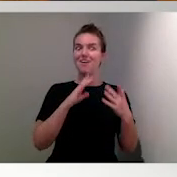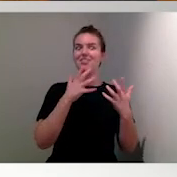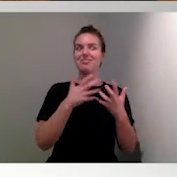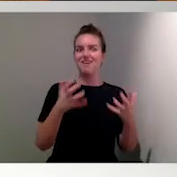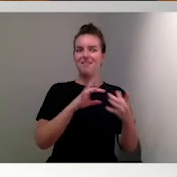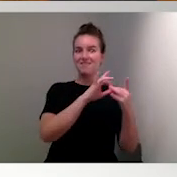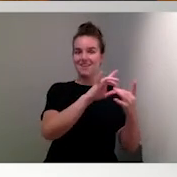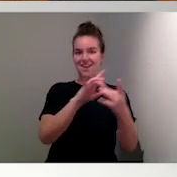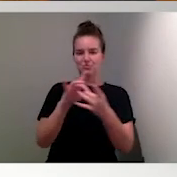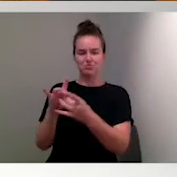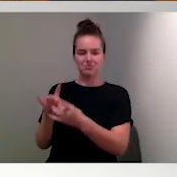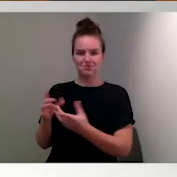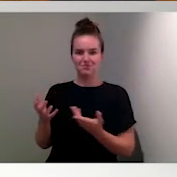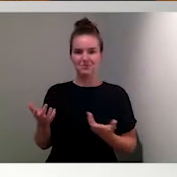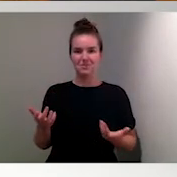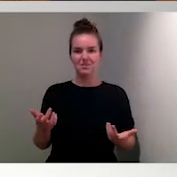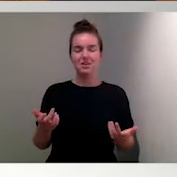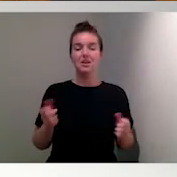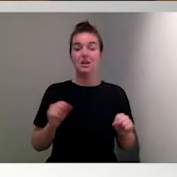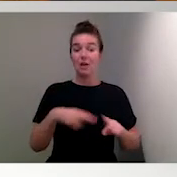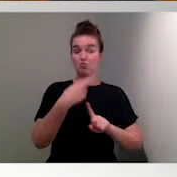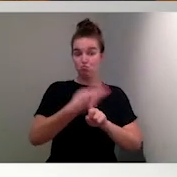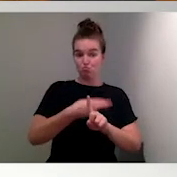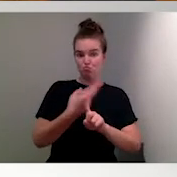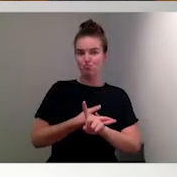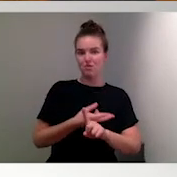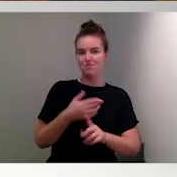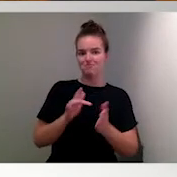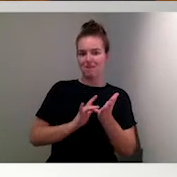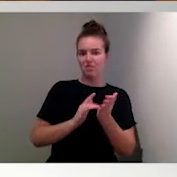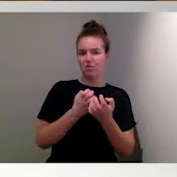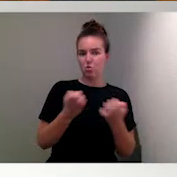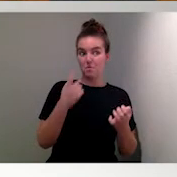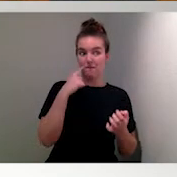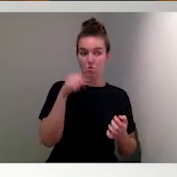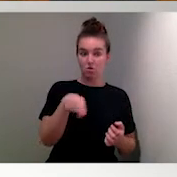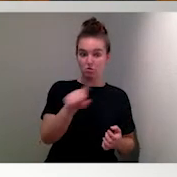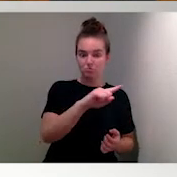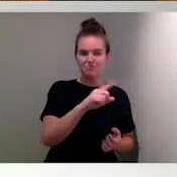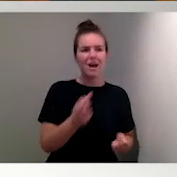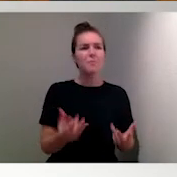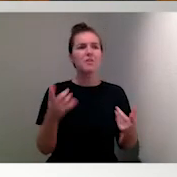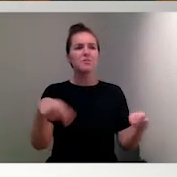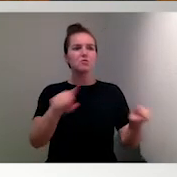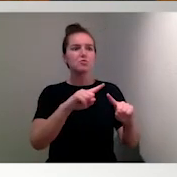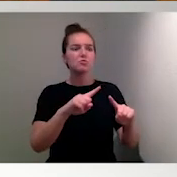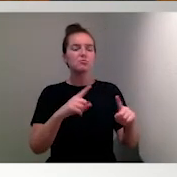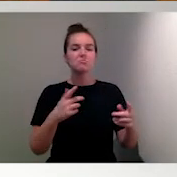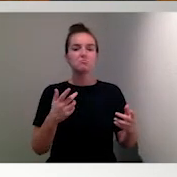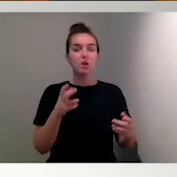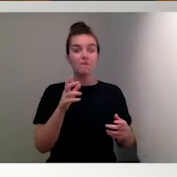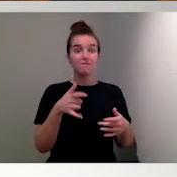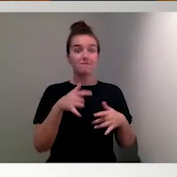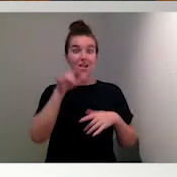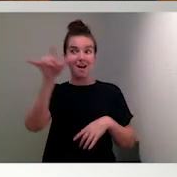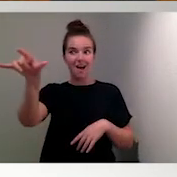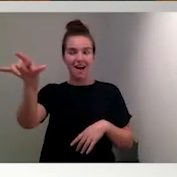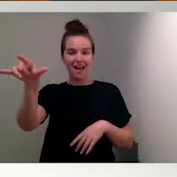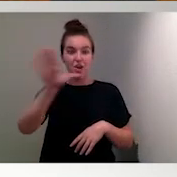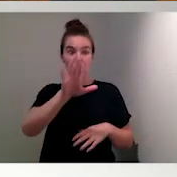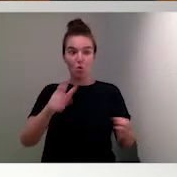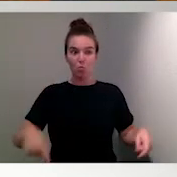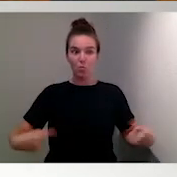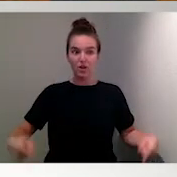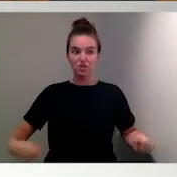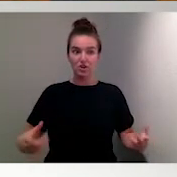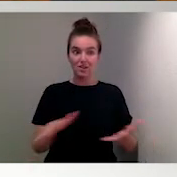equipment for you. How many of you have had a wheelchair damage when you're flying? That's something that happens pretty regularly.